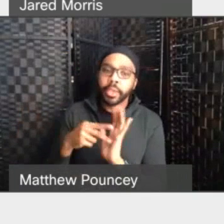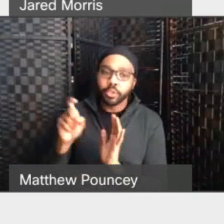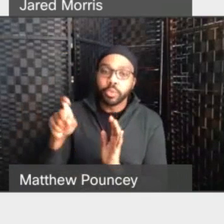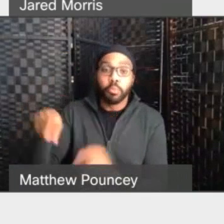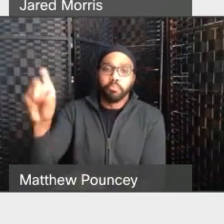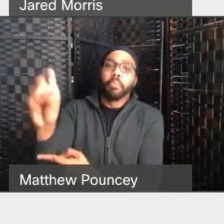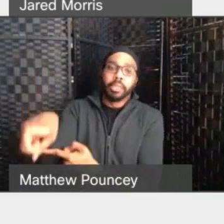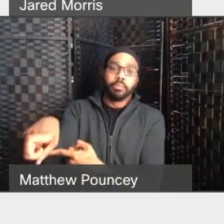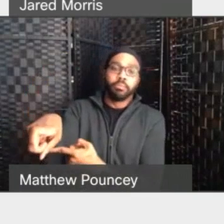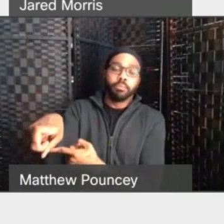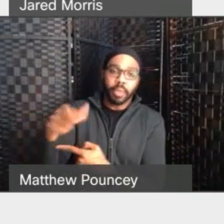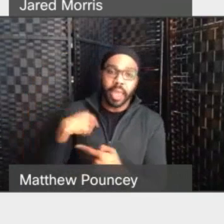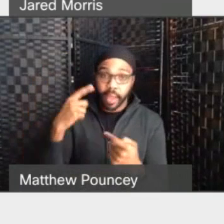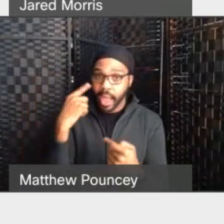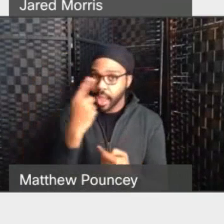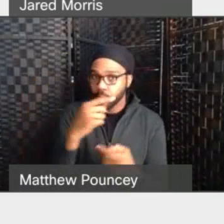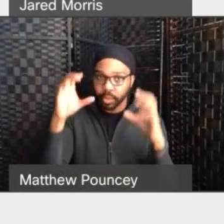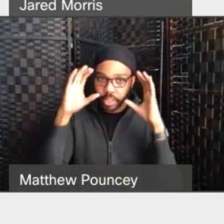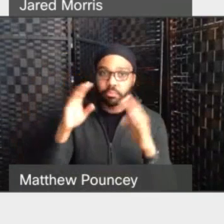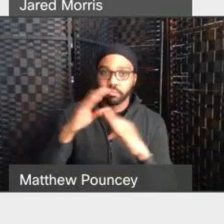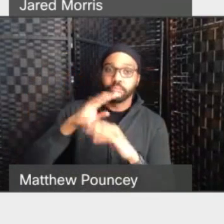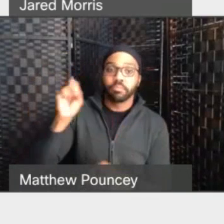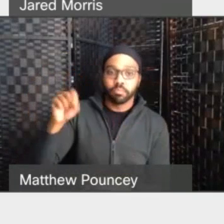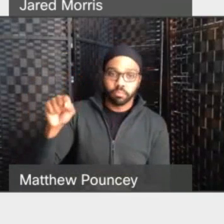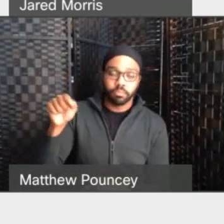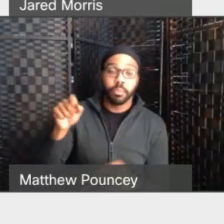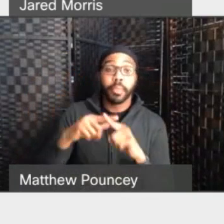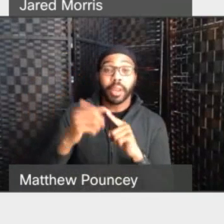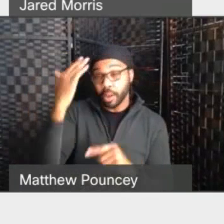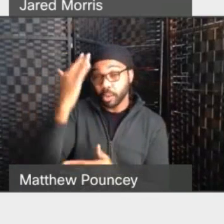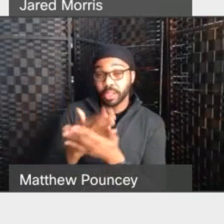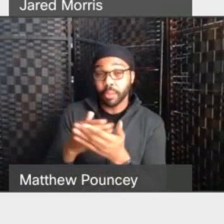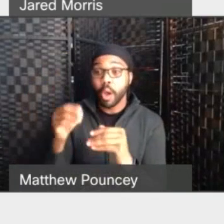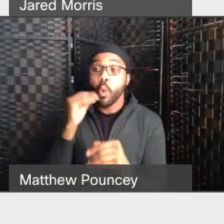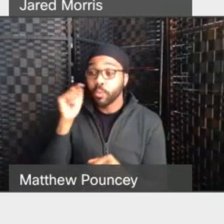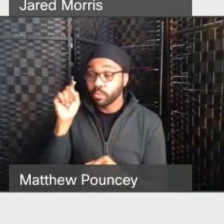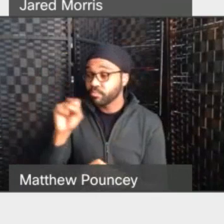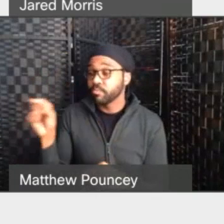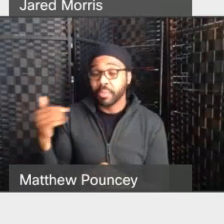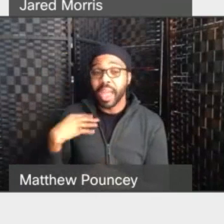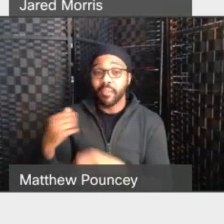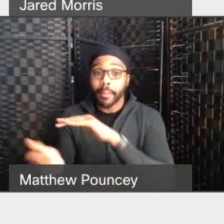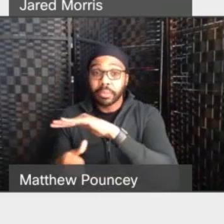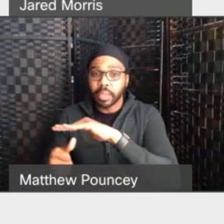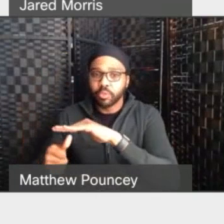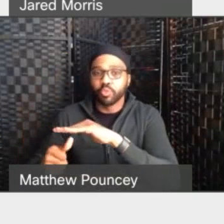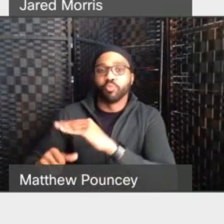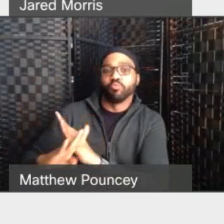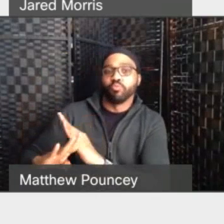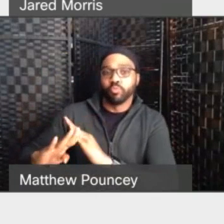you must be wearing eye protection. However, I know some homes have a basement that is only restricted and can only